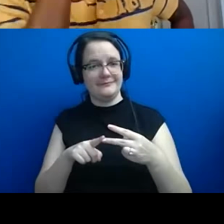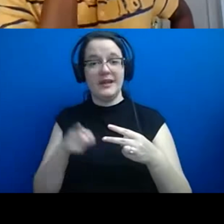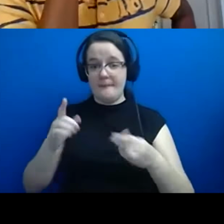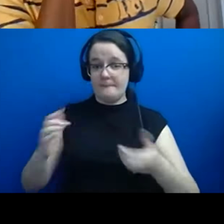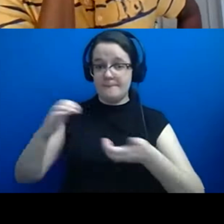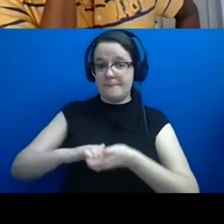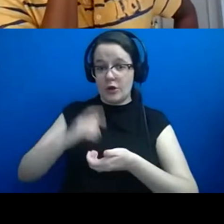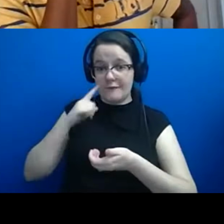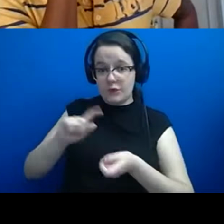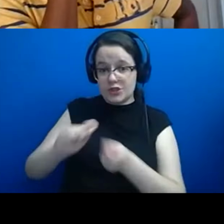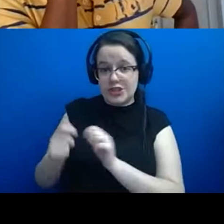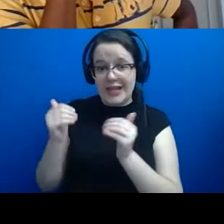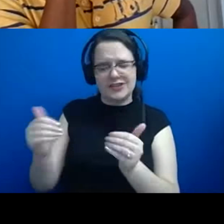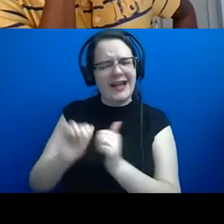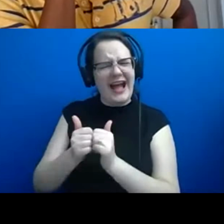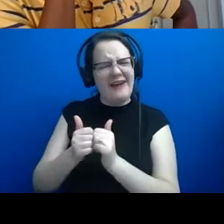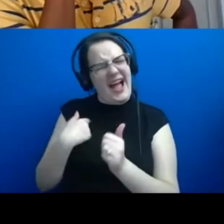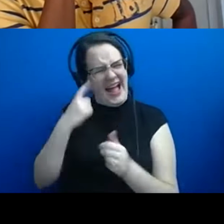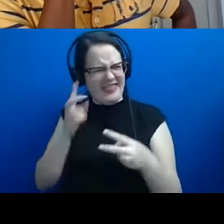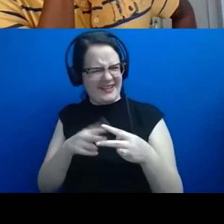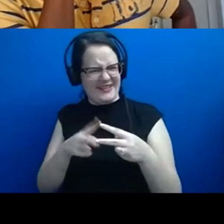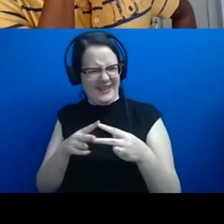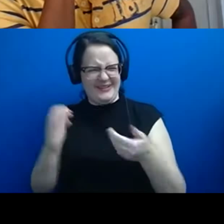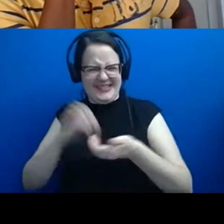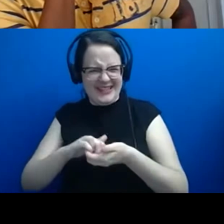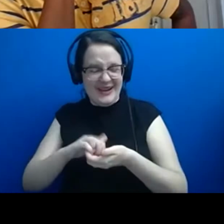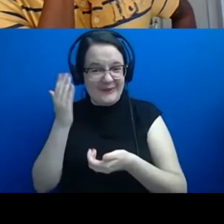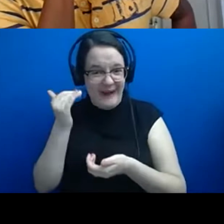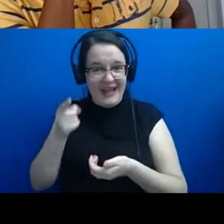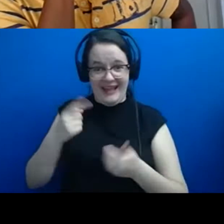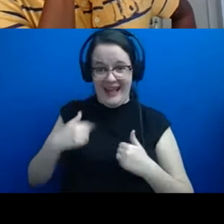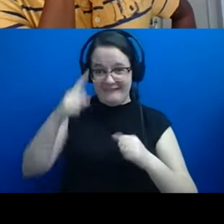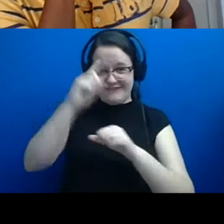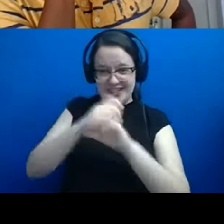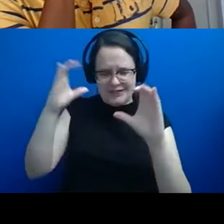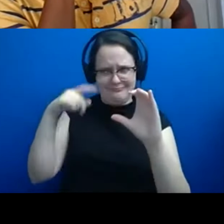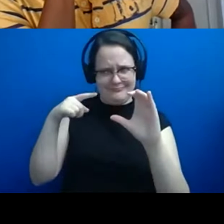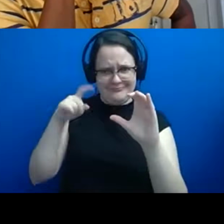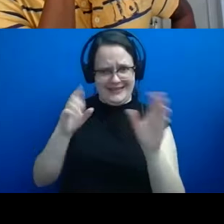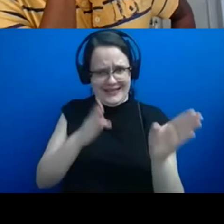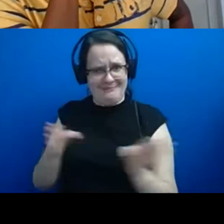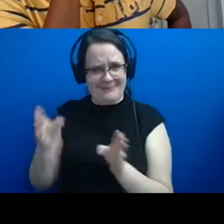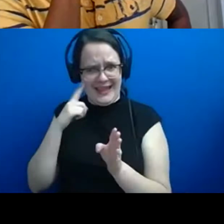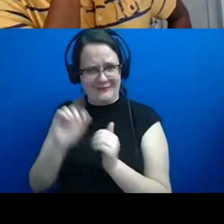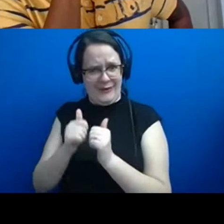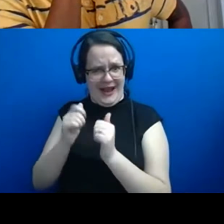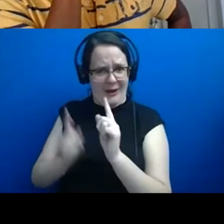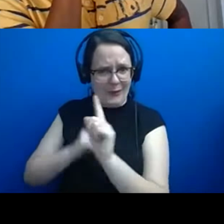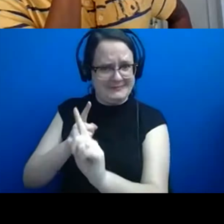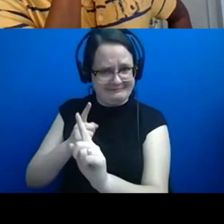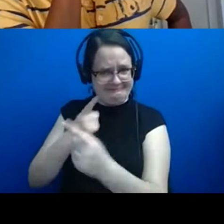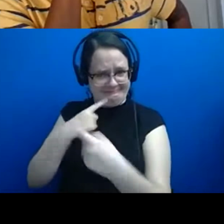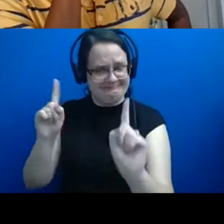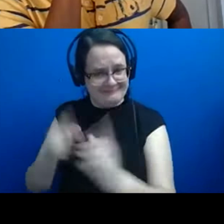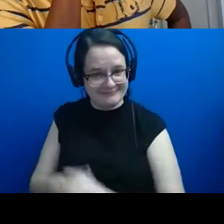change? And I think they go together, because if you have a vision, you better have a plan for how you're gonna make it happen. So who wants to dive